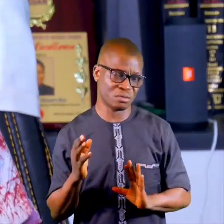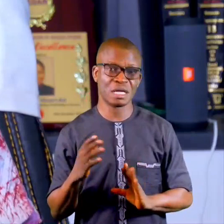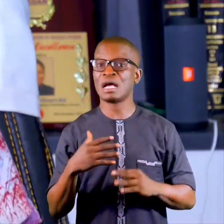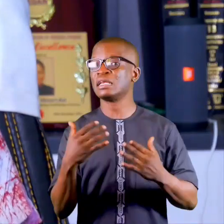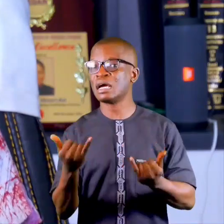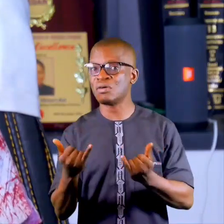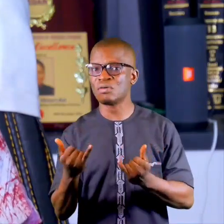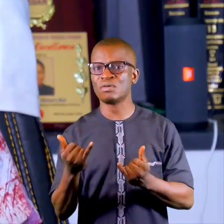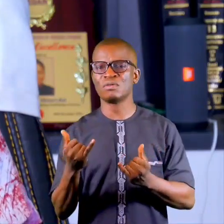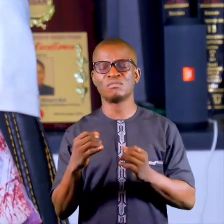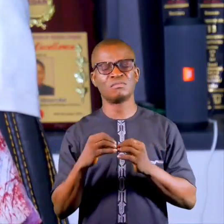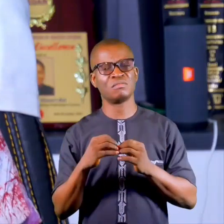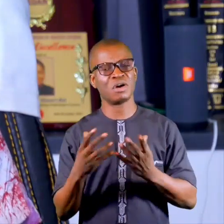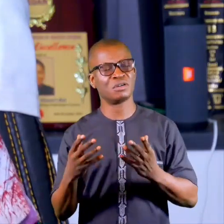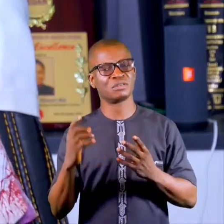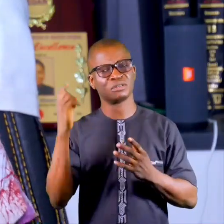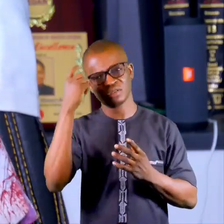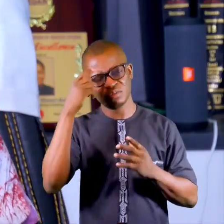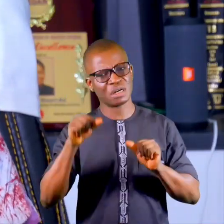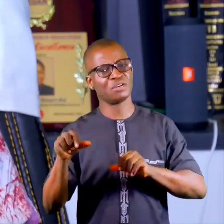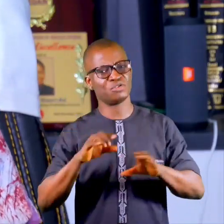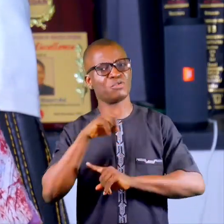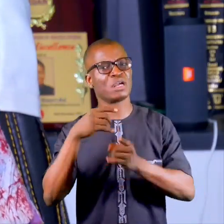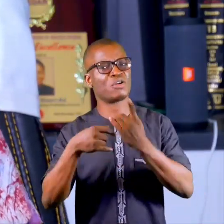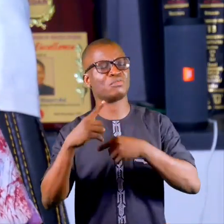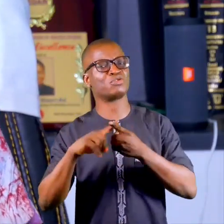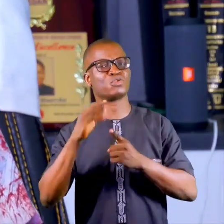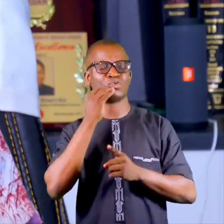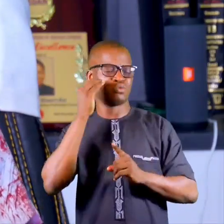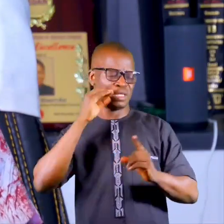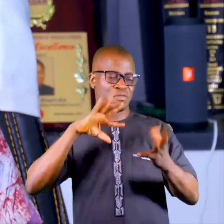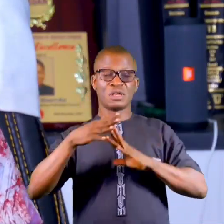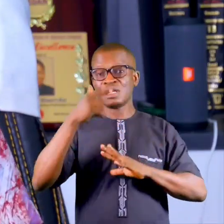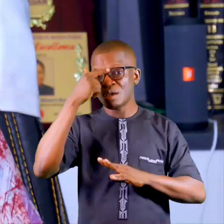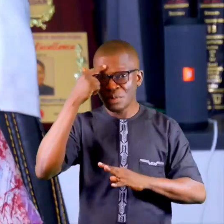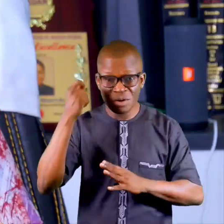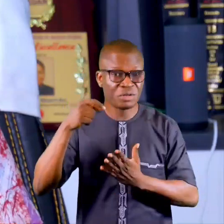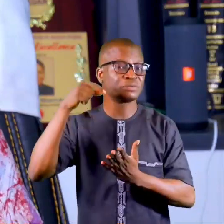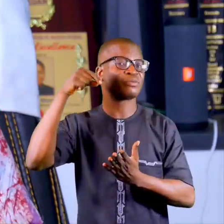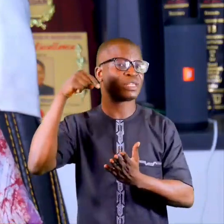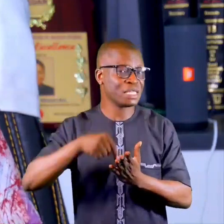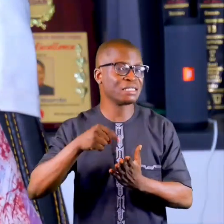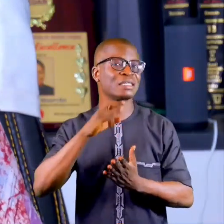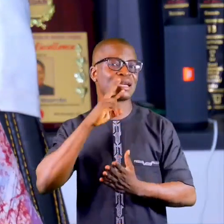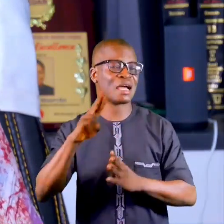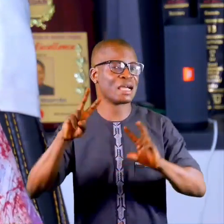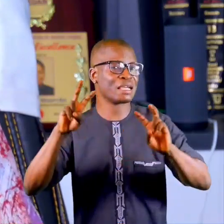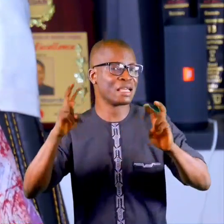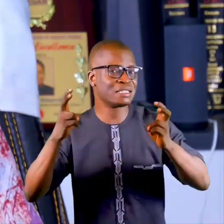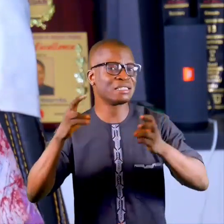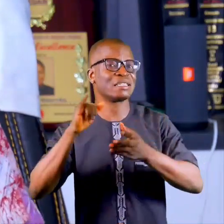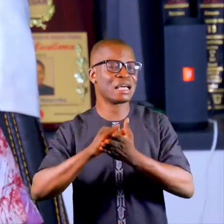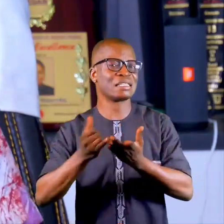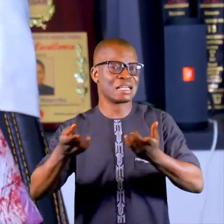much government can do when it has to do with issues of domestic violence, because these are cases that